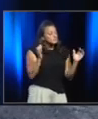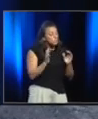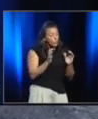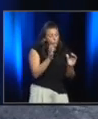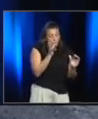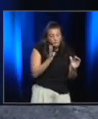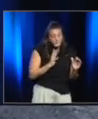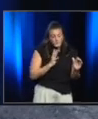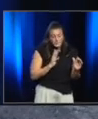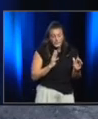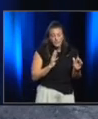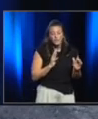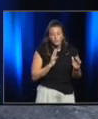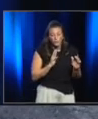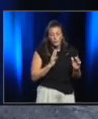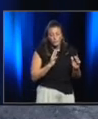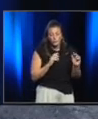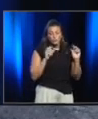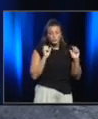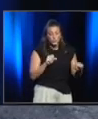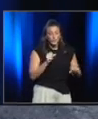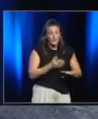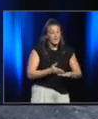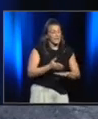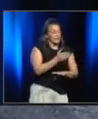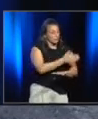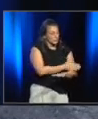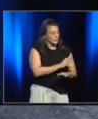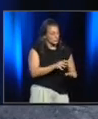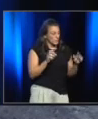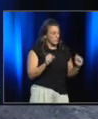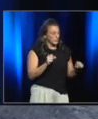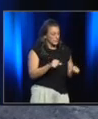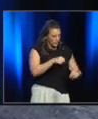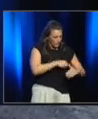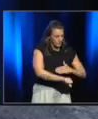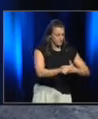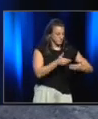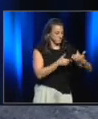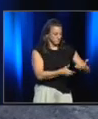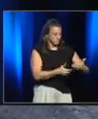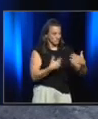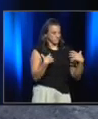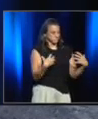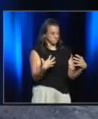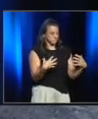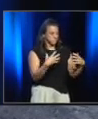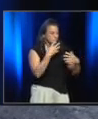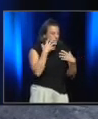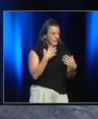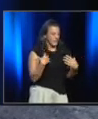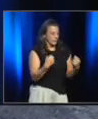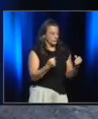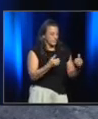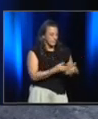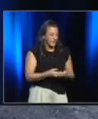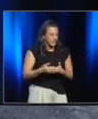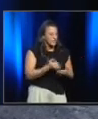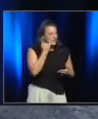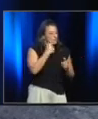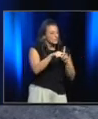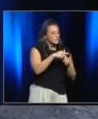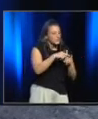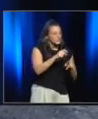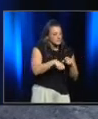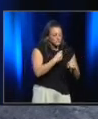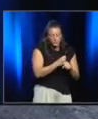really increase your ability to make good babies in a good year, but that disappears for the bigger animals, so